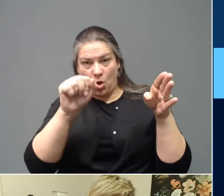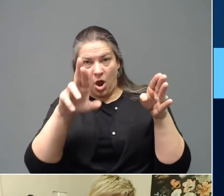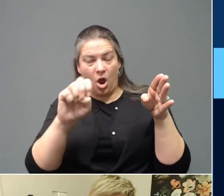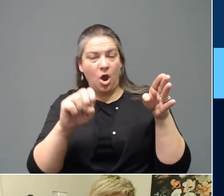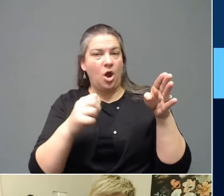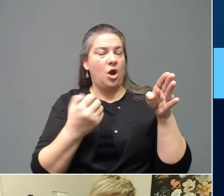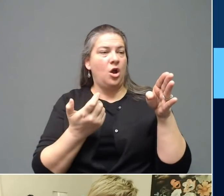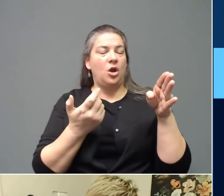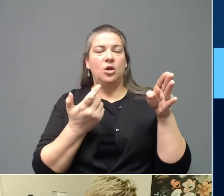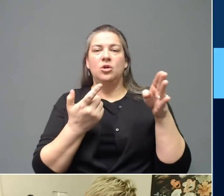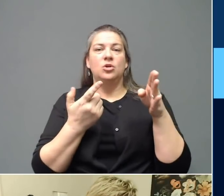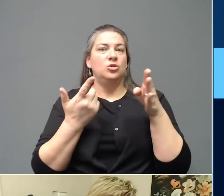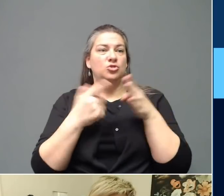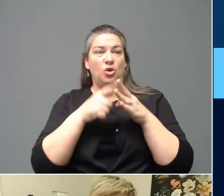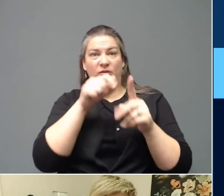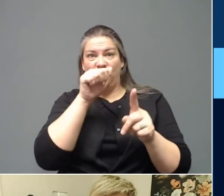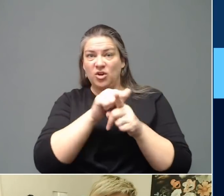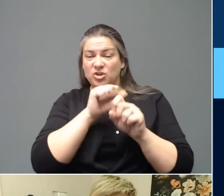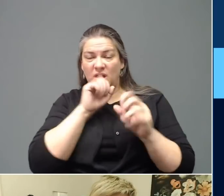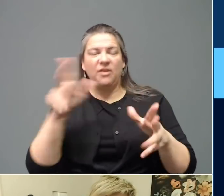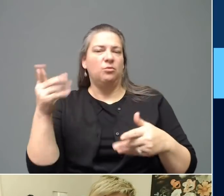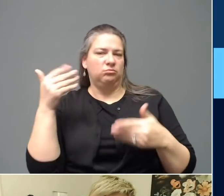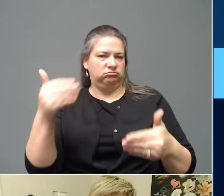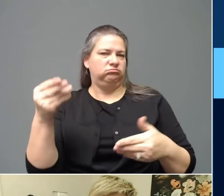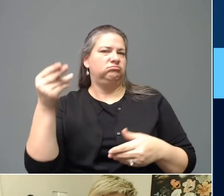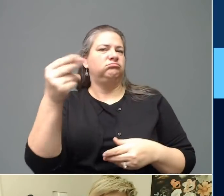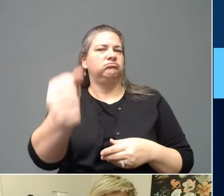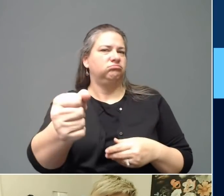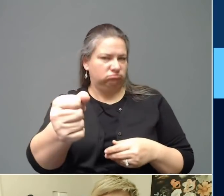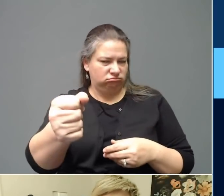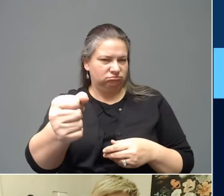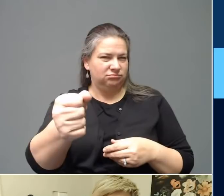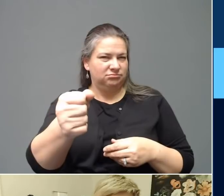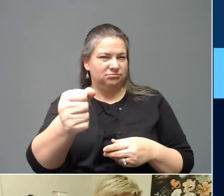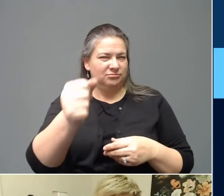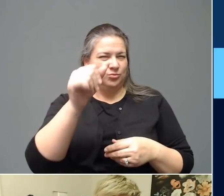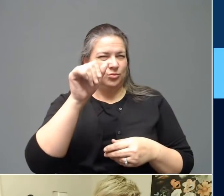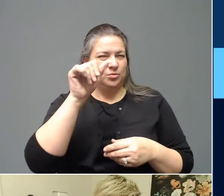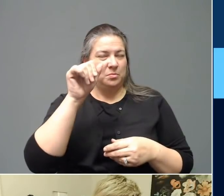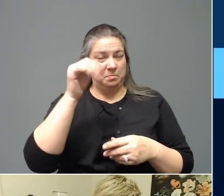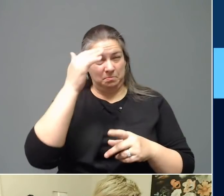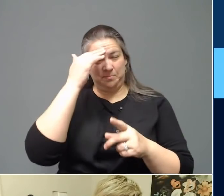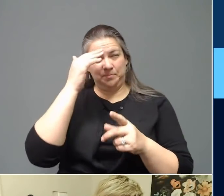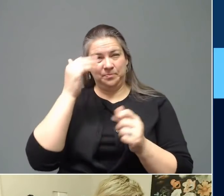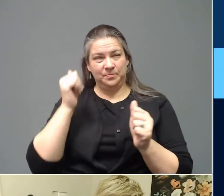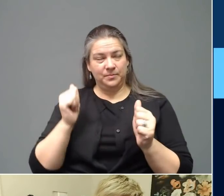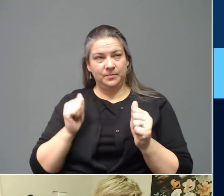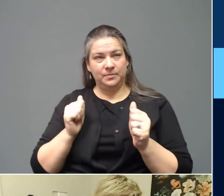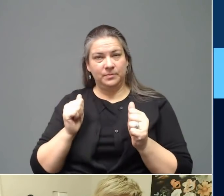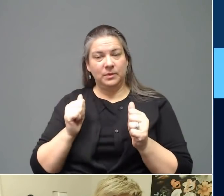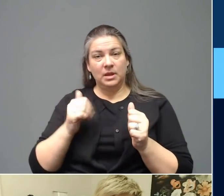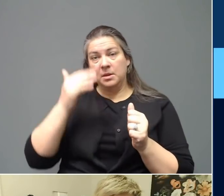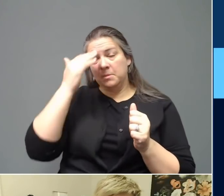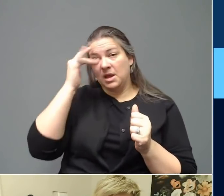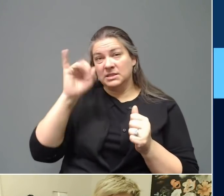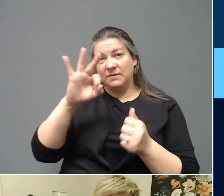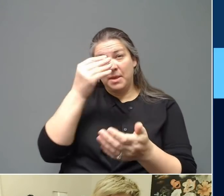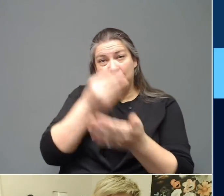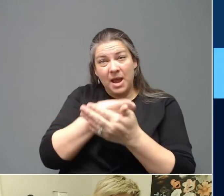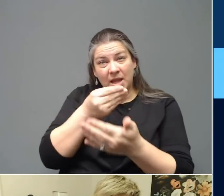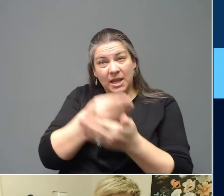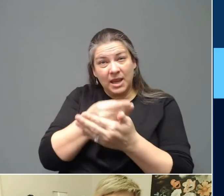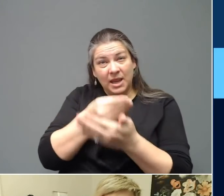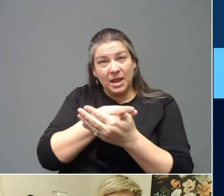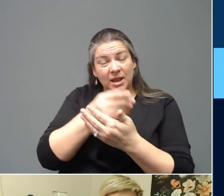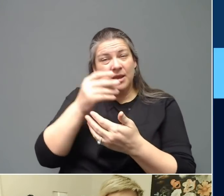the claim is fraudulent. So I mentioned at the beginning, because of all the money related to these pandemic-related programs,